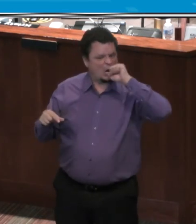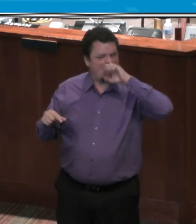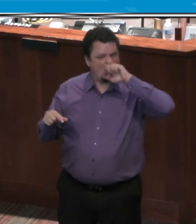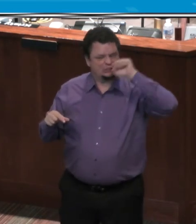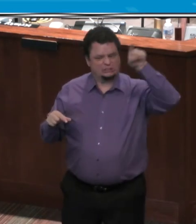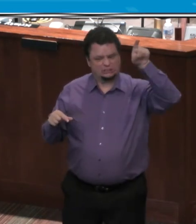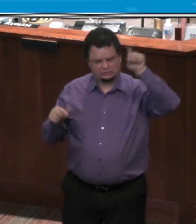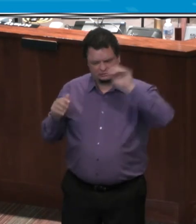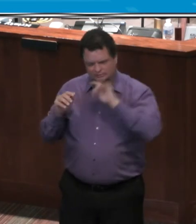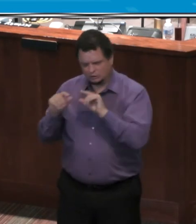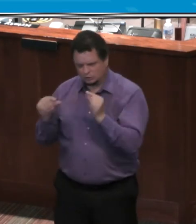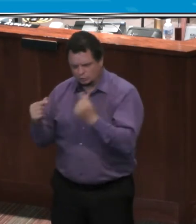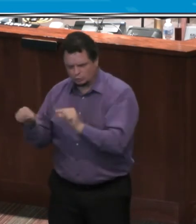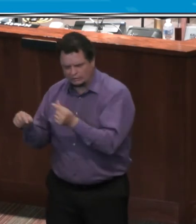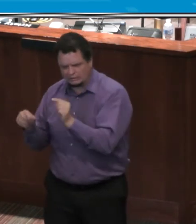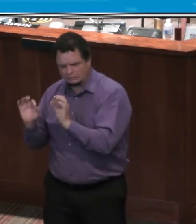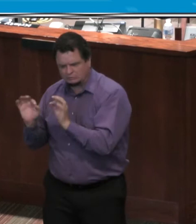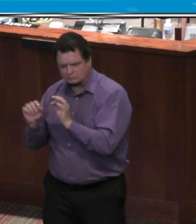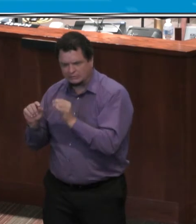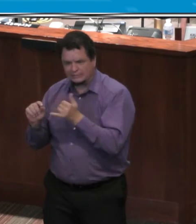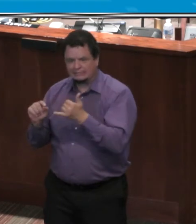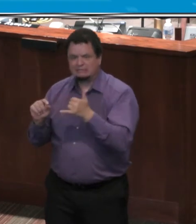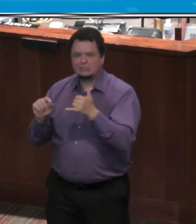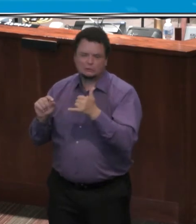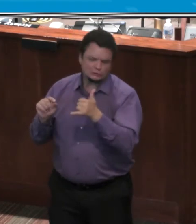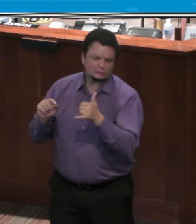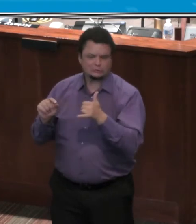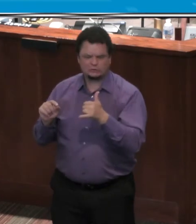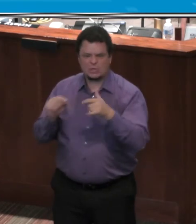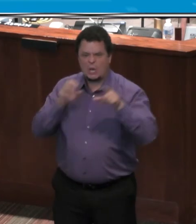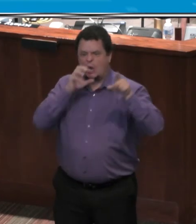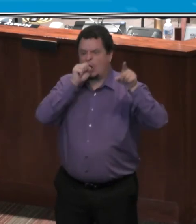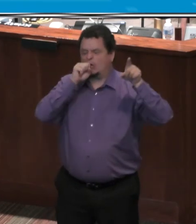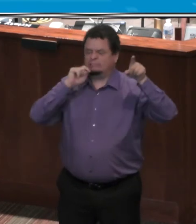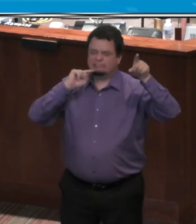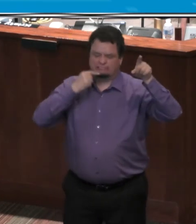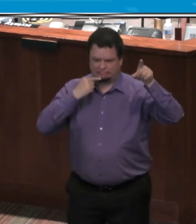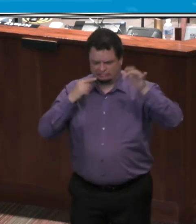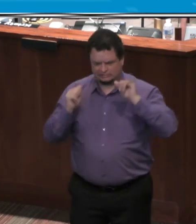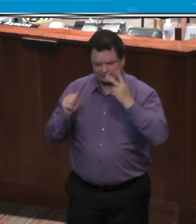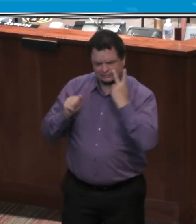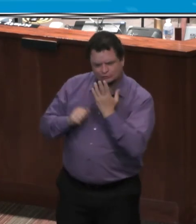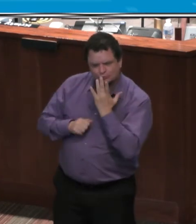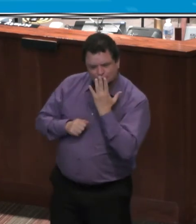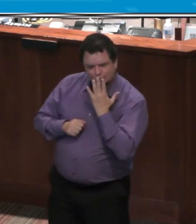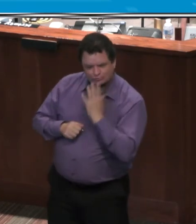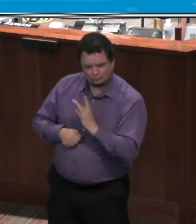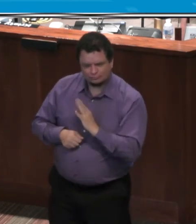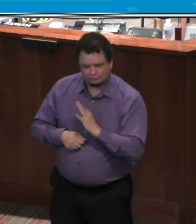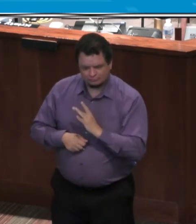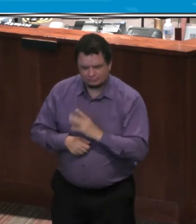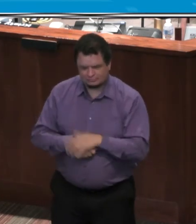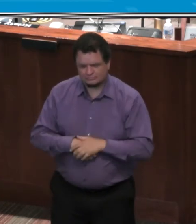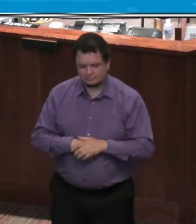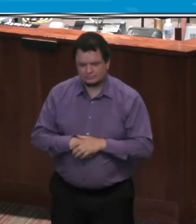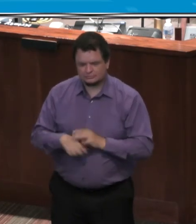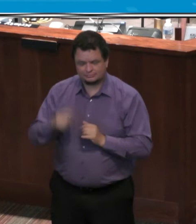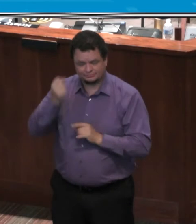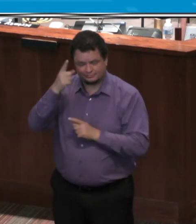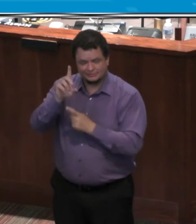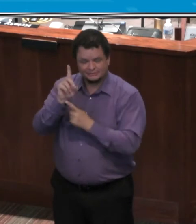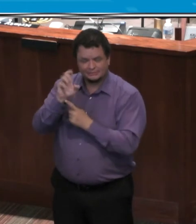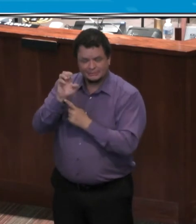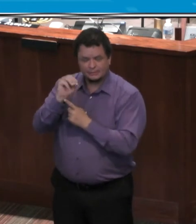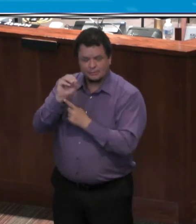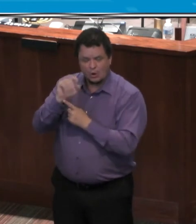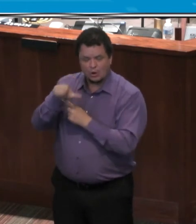Really quickly, just moving through some of the other pages, we've seriously amped up the demographics page, and we now have two demographics page because this is, again,